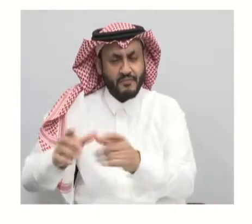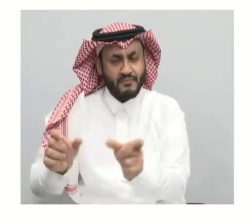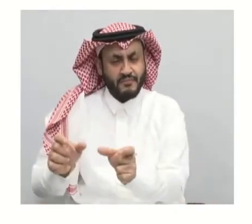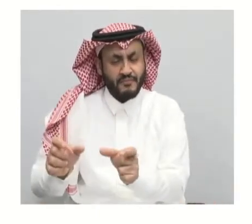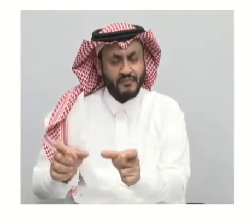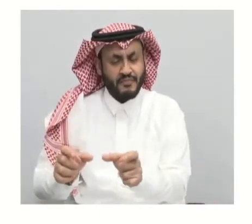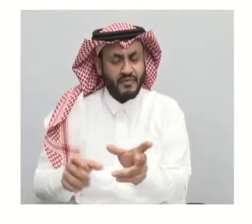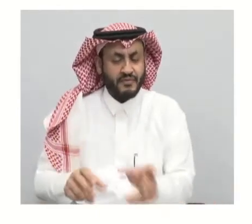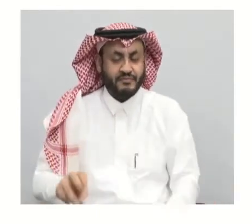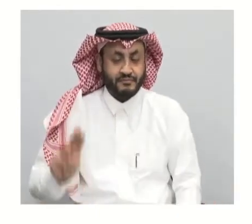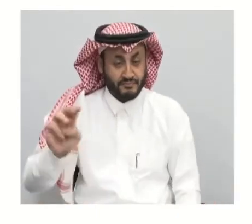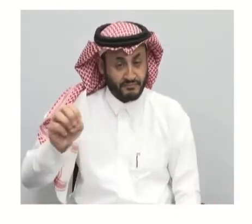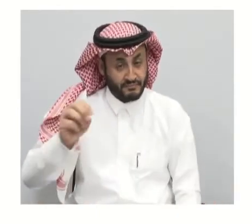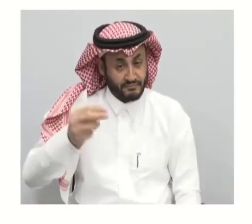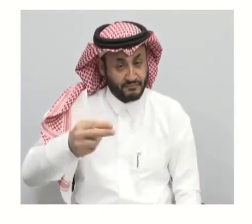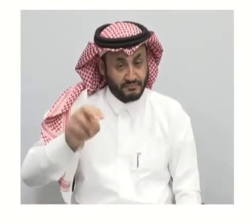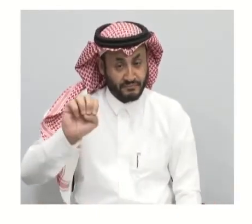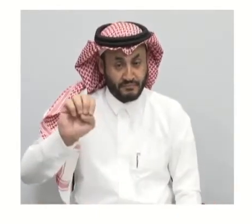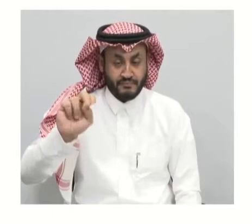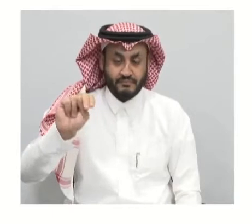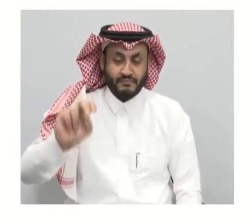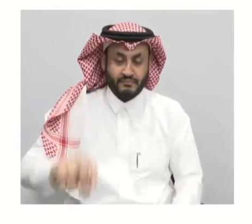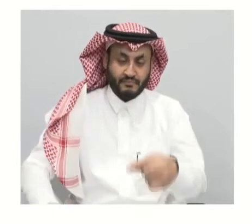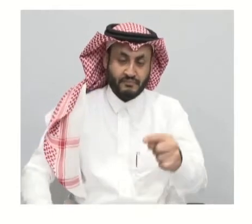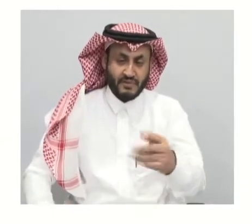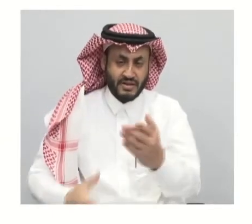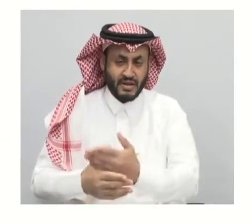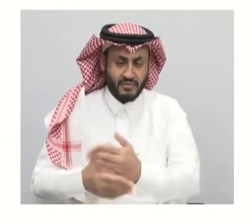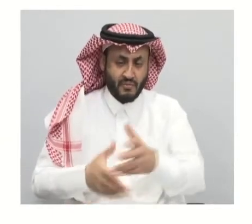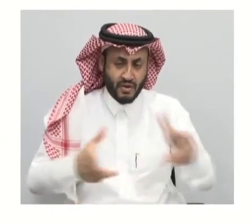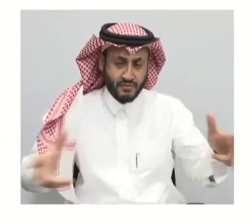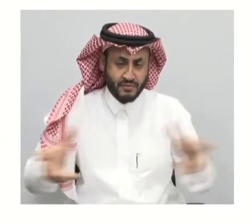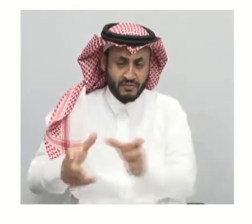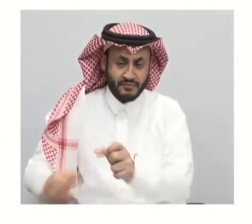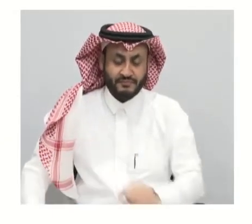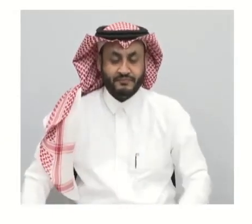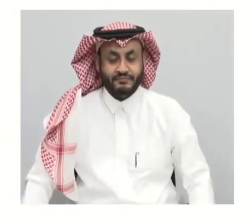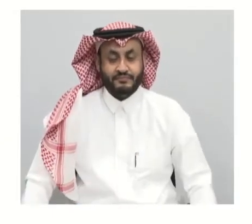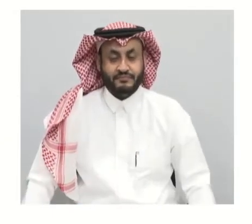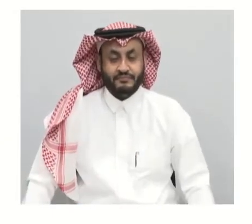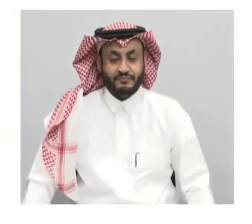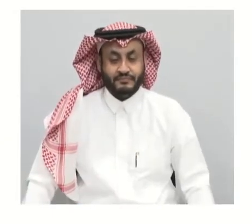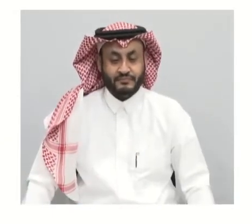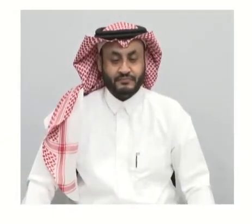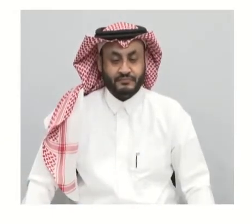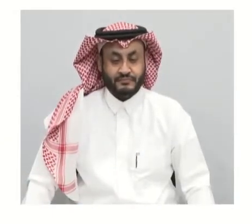are we going to use? When or while? Excellent. We will use when. Sorry.